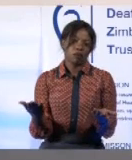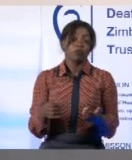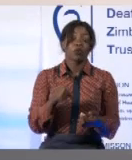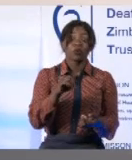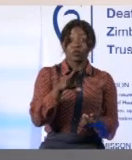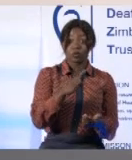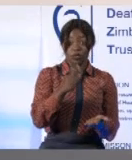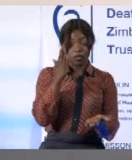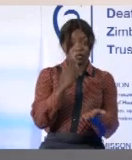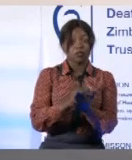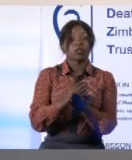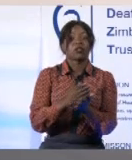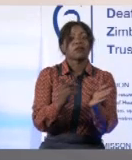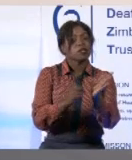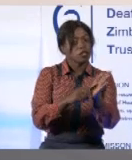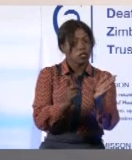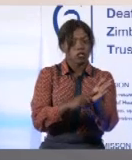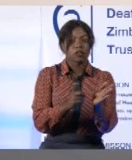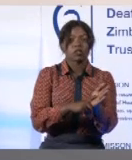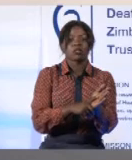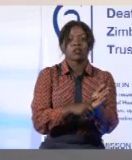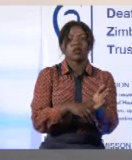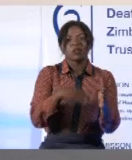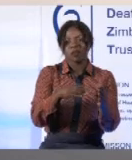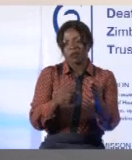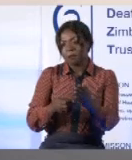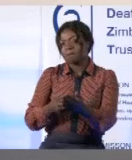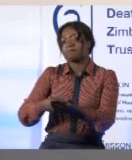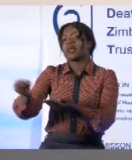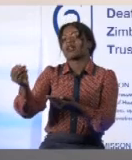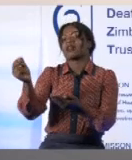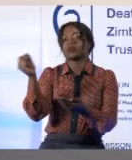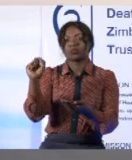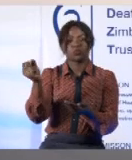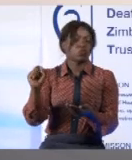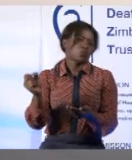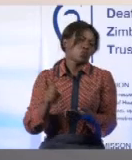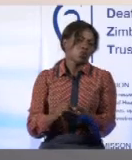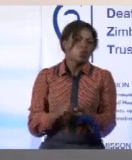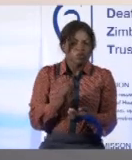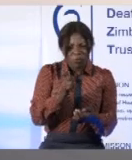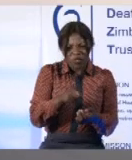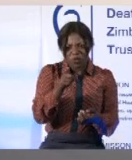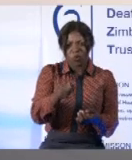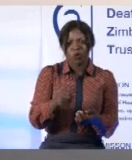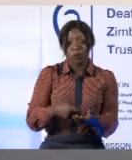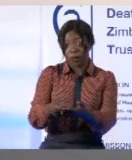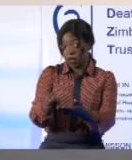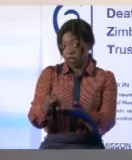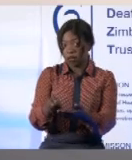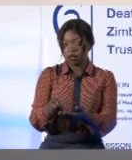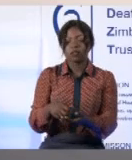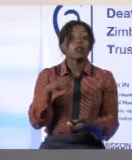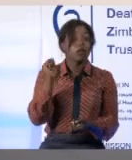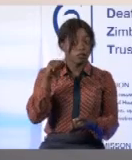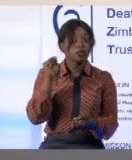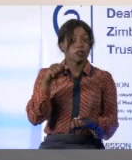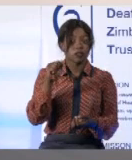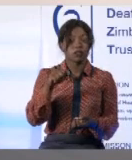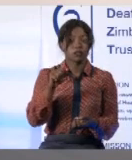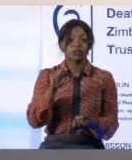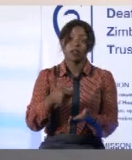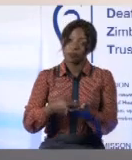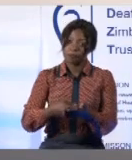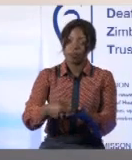work to pay for your education? Exactly. Did that client actually pay for your education and did you proceed? Of course, yeah. So you went on